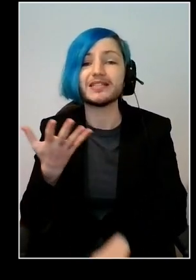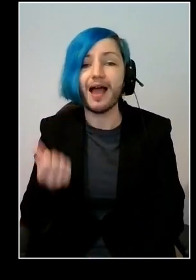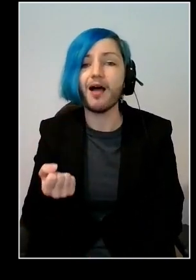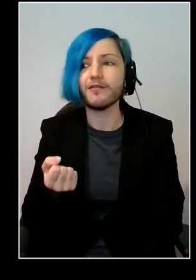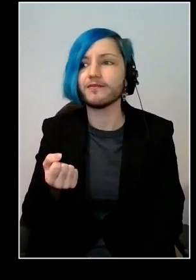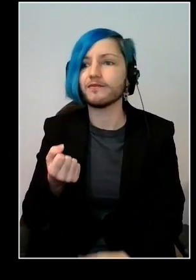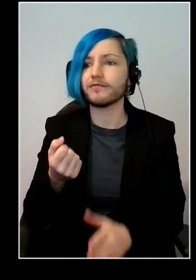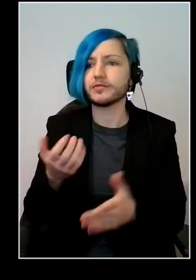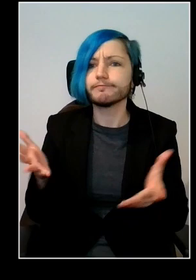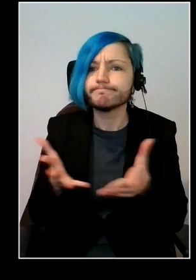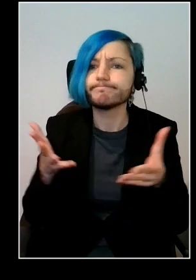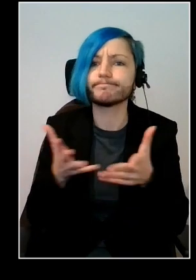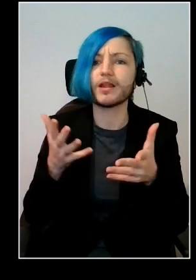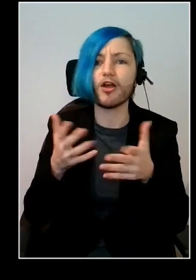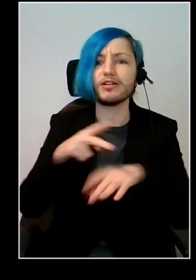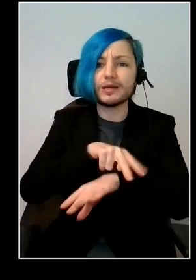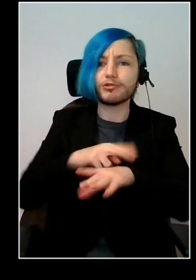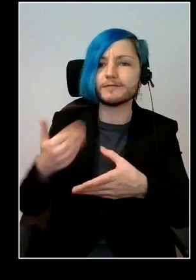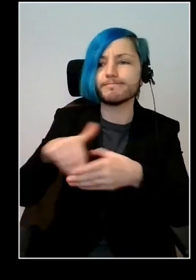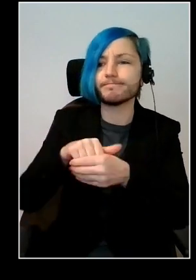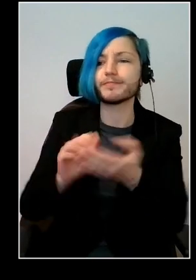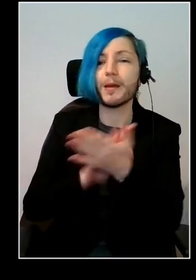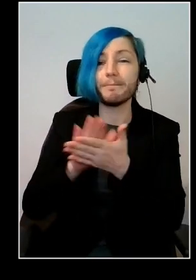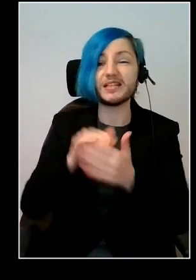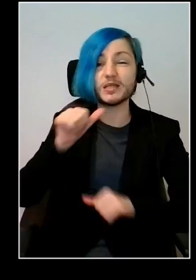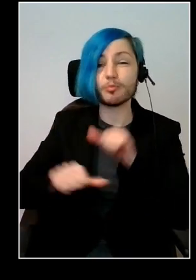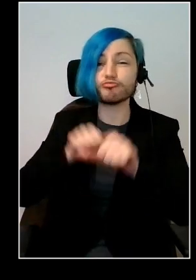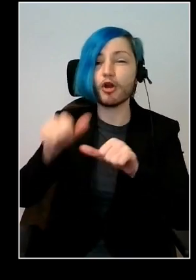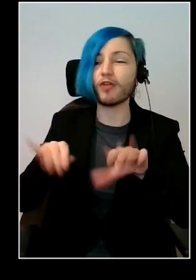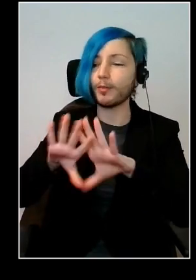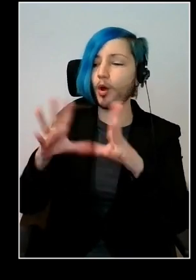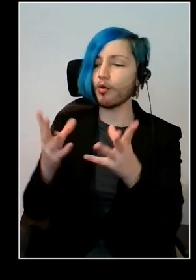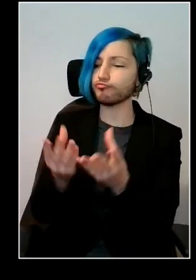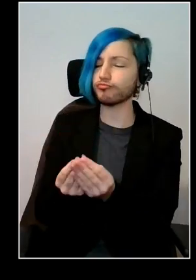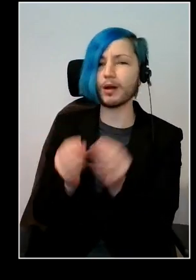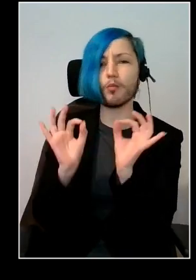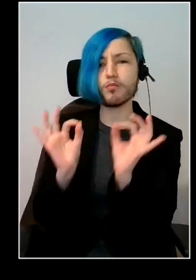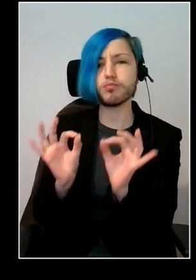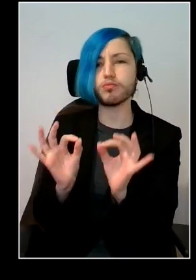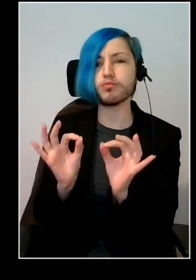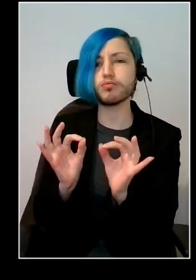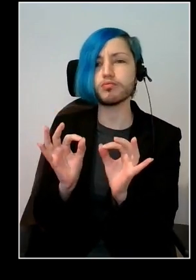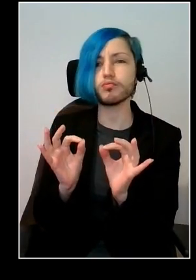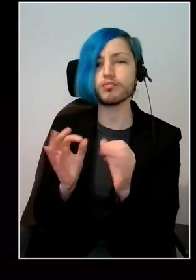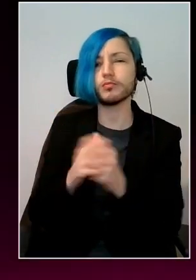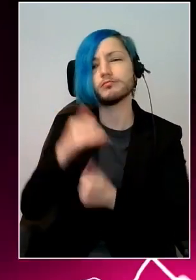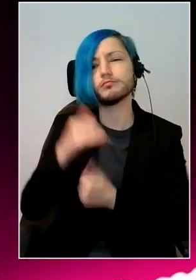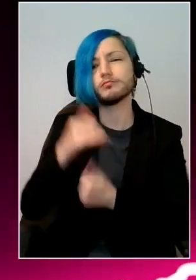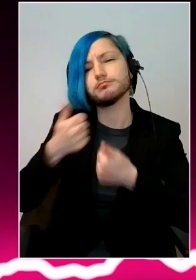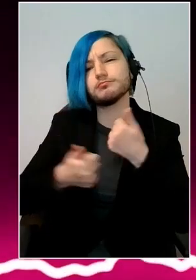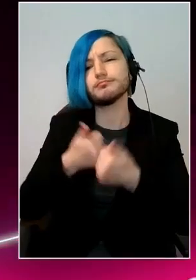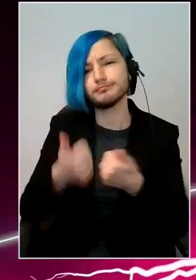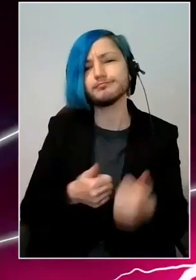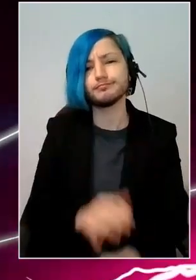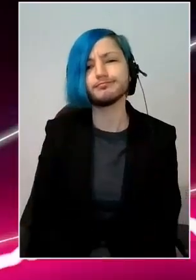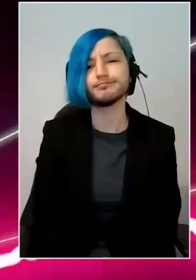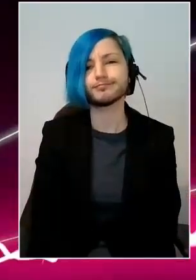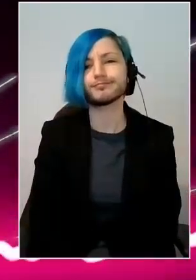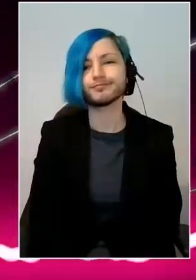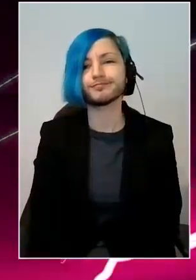with, producing a well-rounded programme. A well-deserved win indeed. Congratulations.